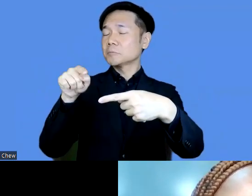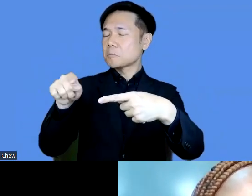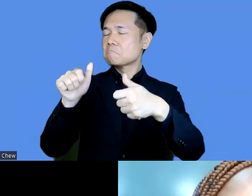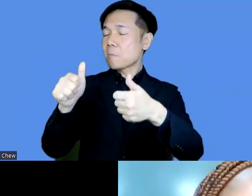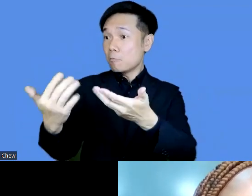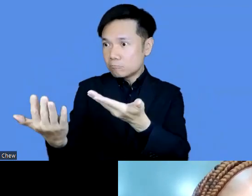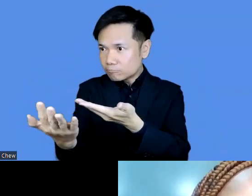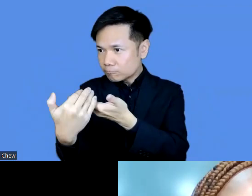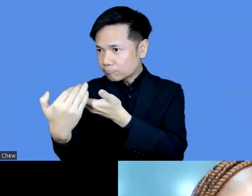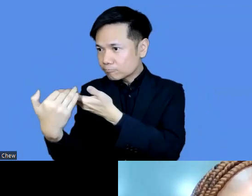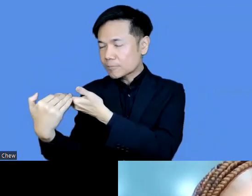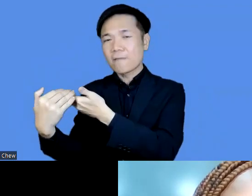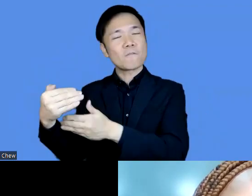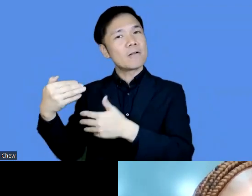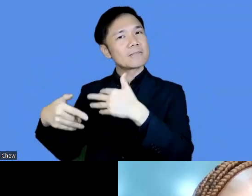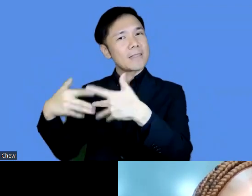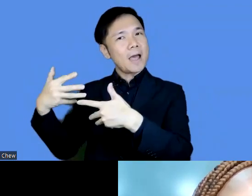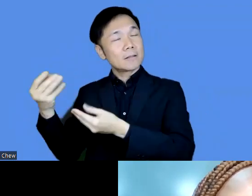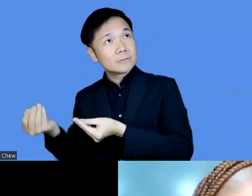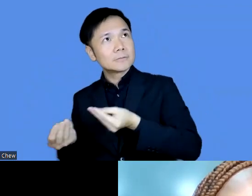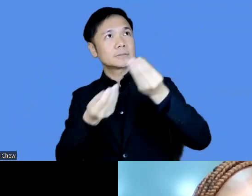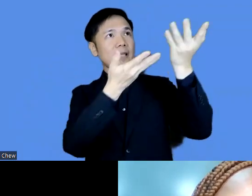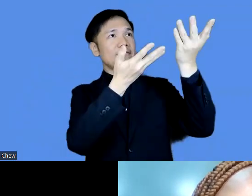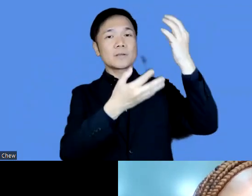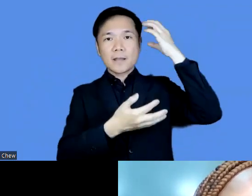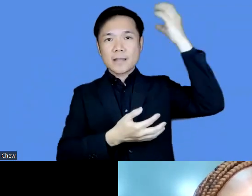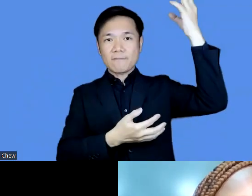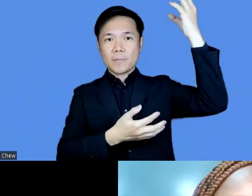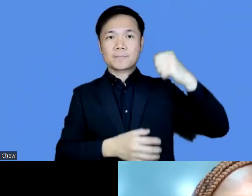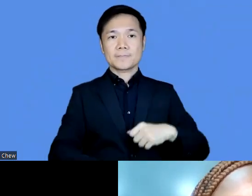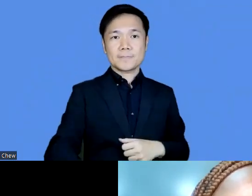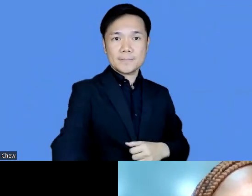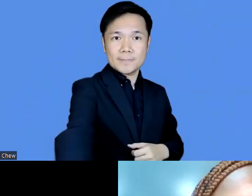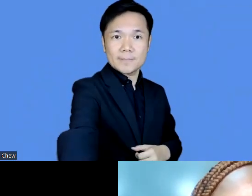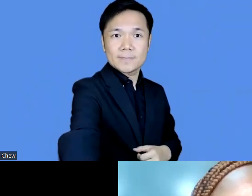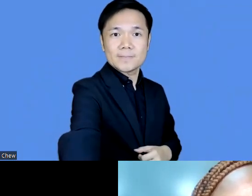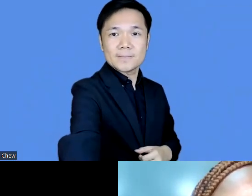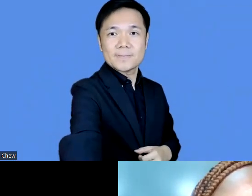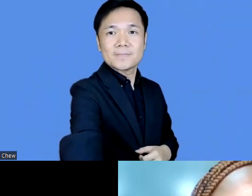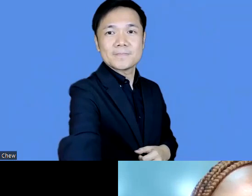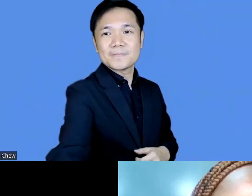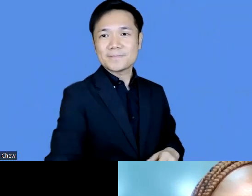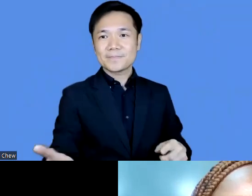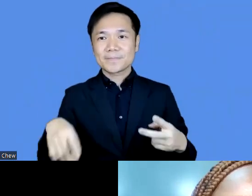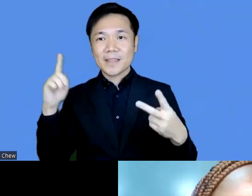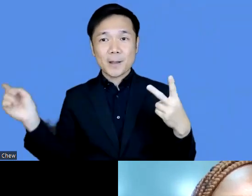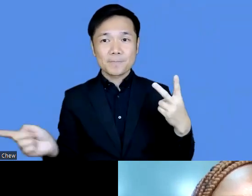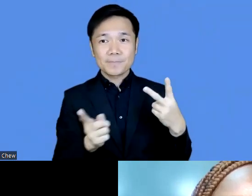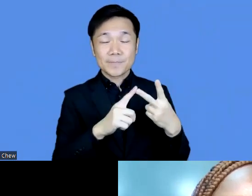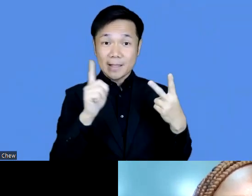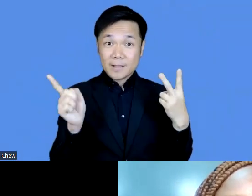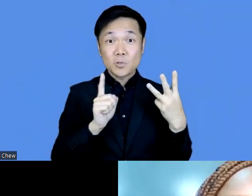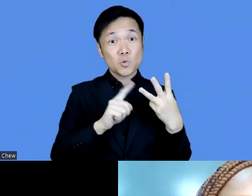their data to government. Then three, there's need to invest financially